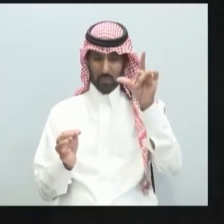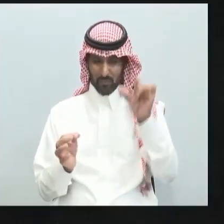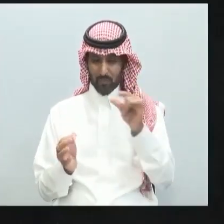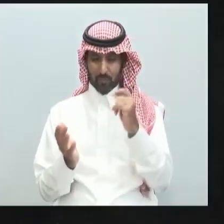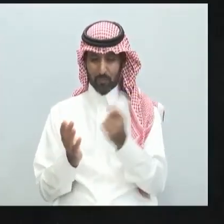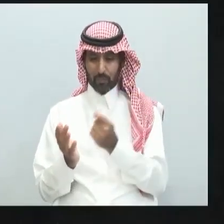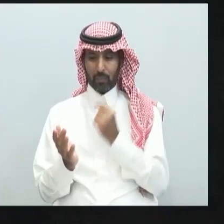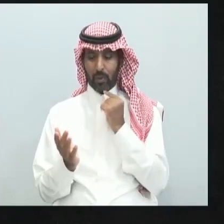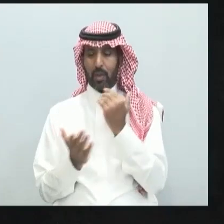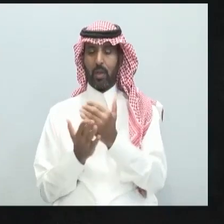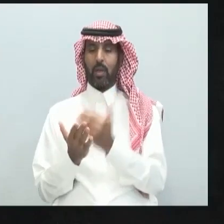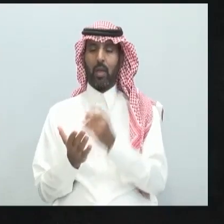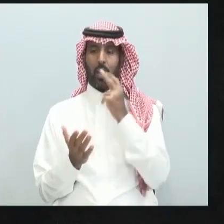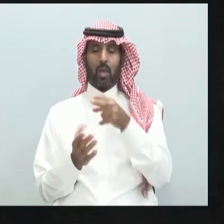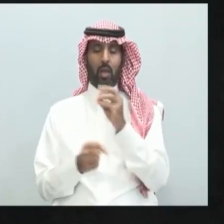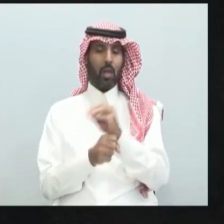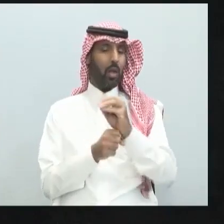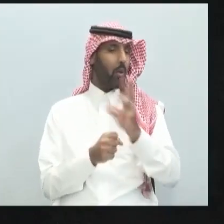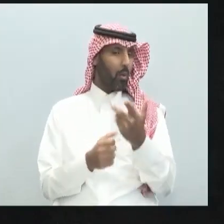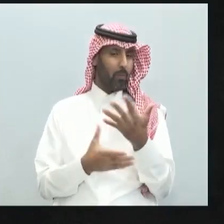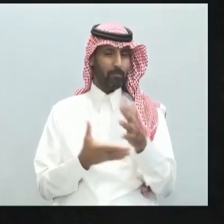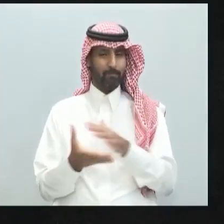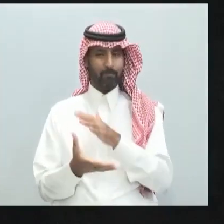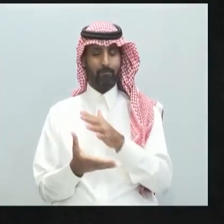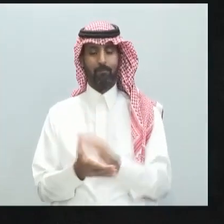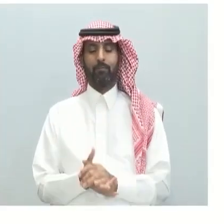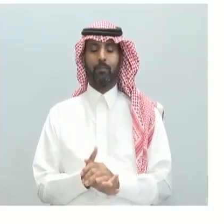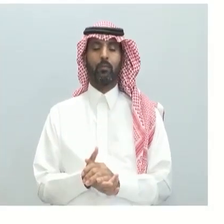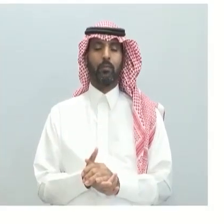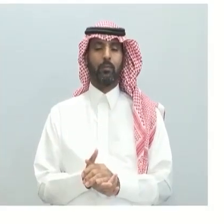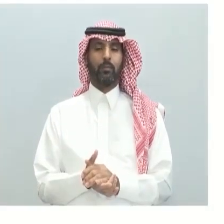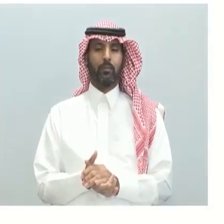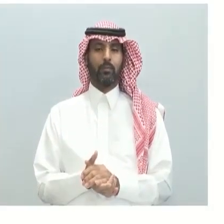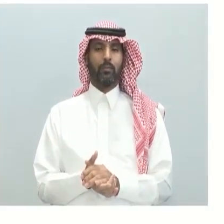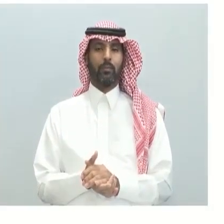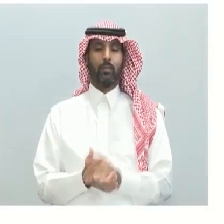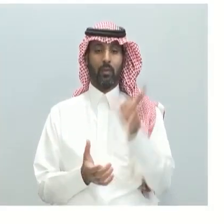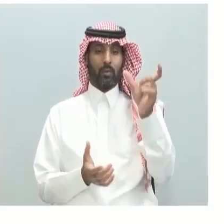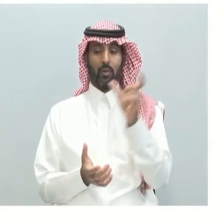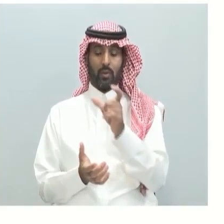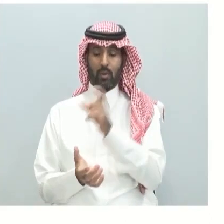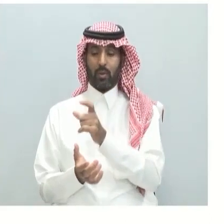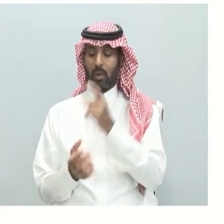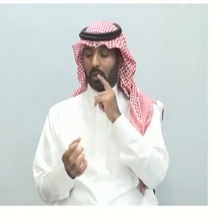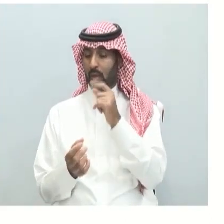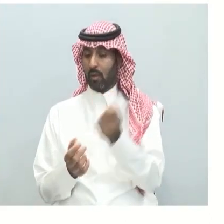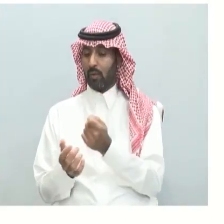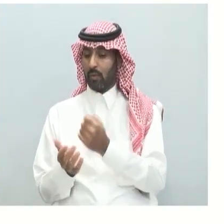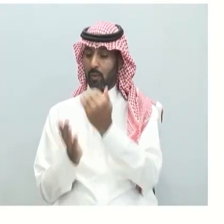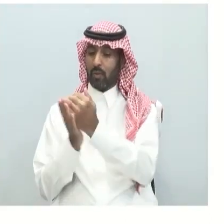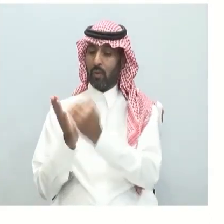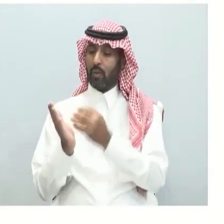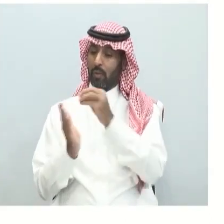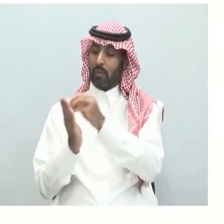brief overview to explain the situation. Use phrases to introduce and list additional